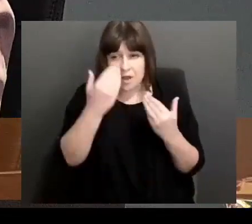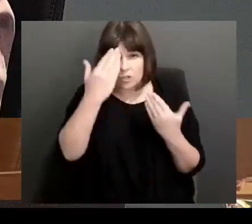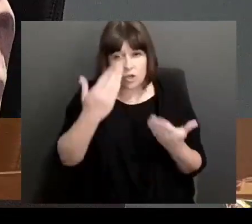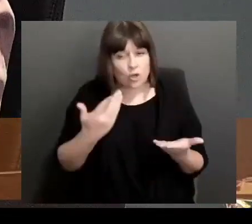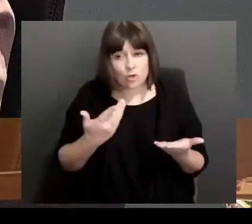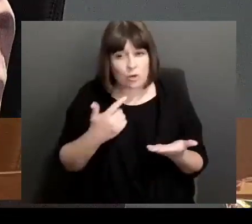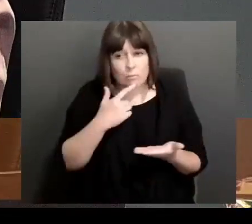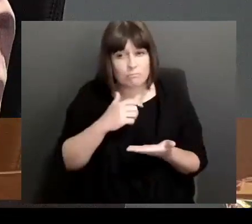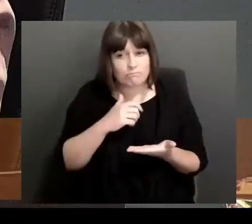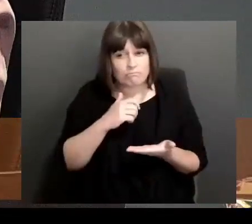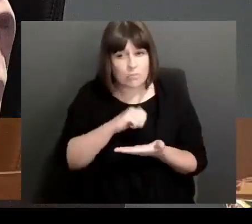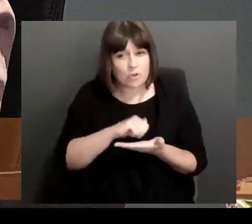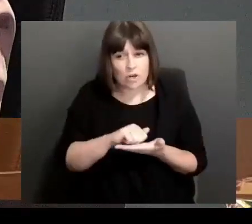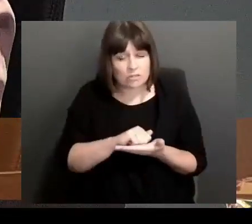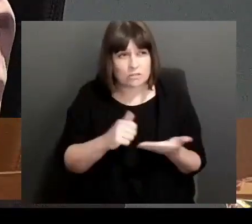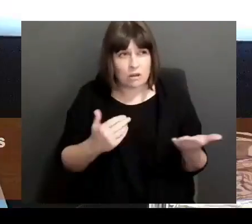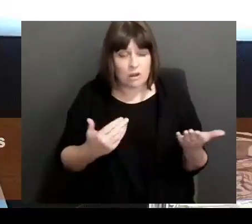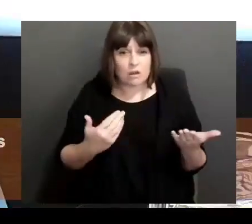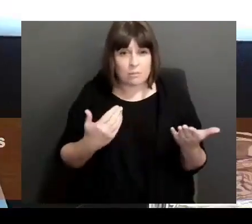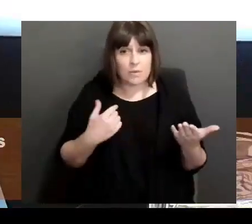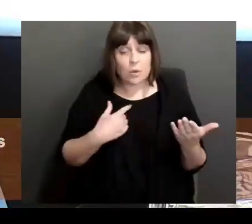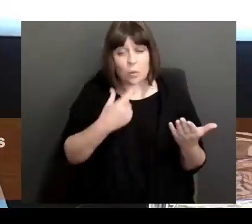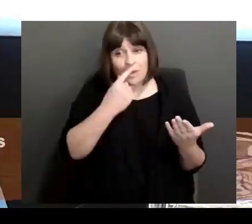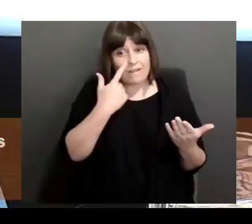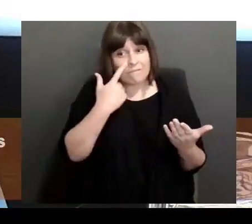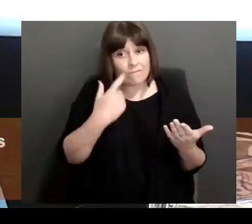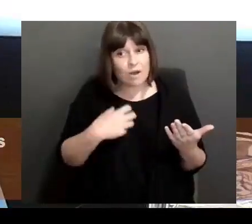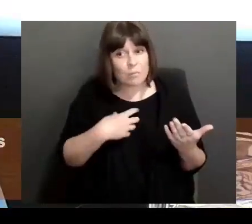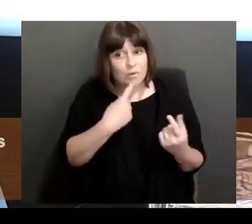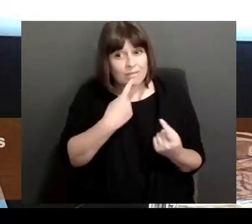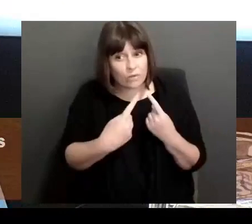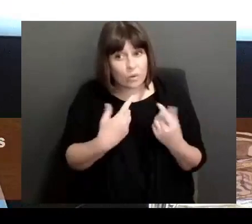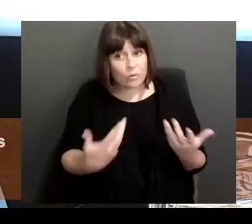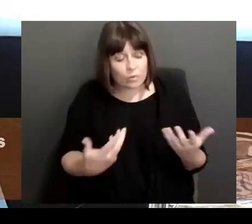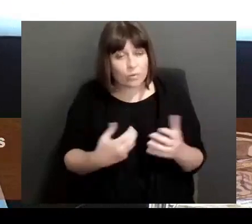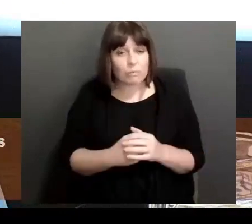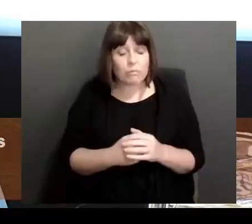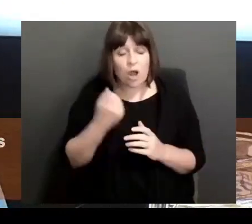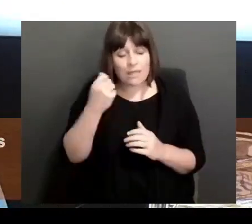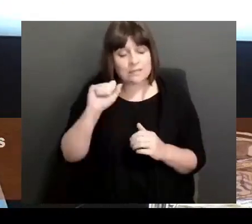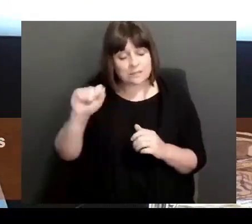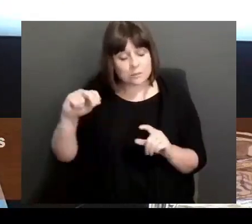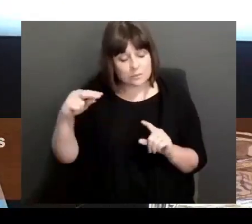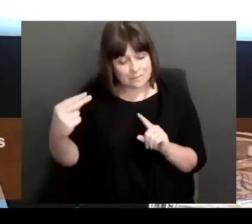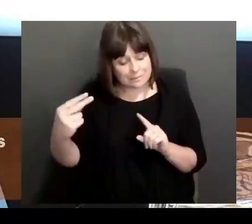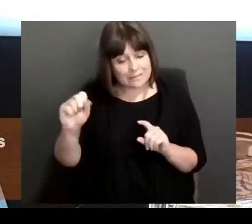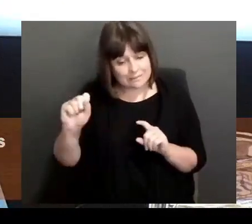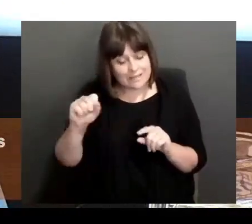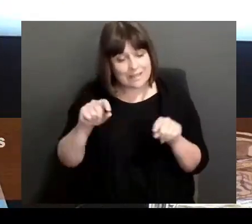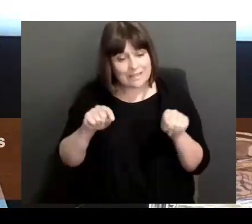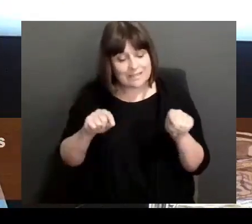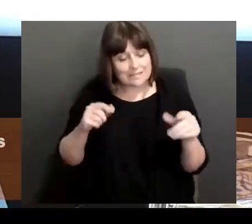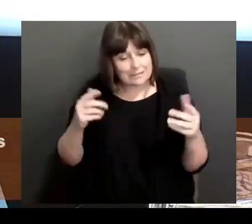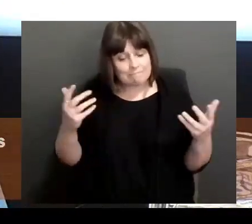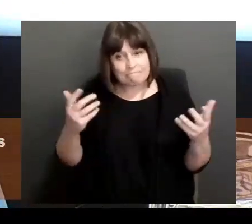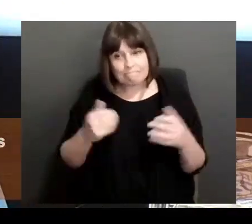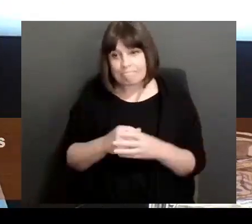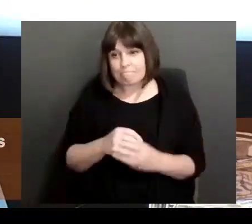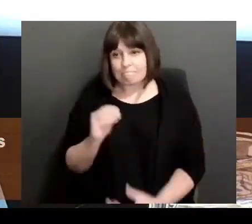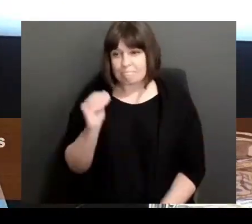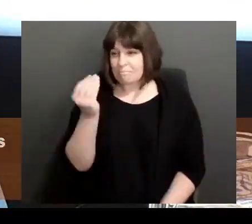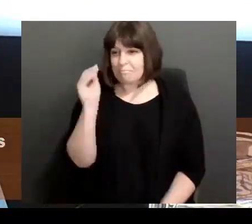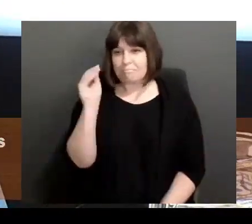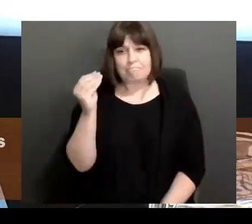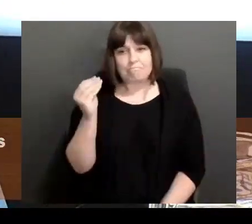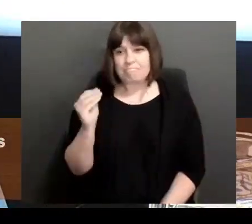we're able to find further info. But I take your point that this is just, it